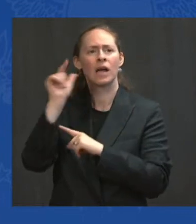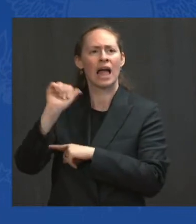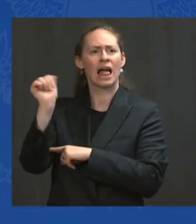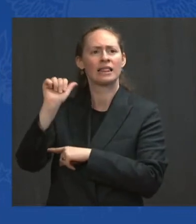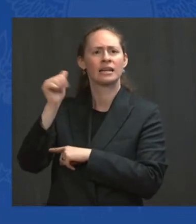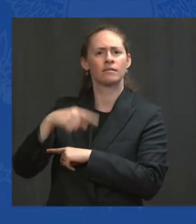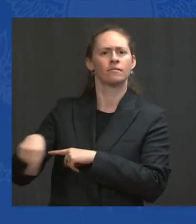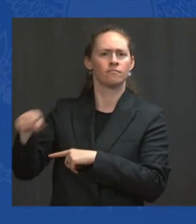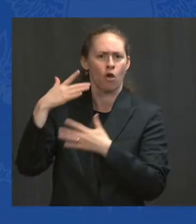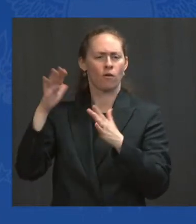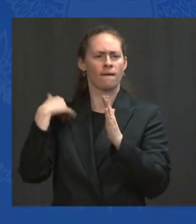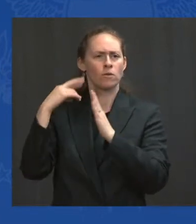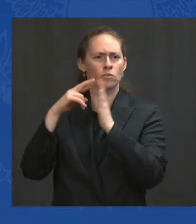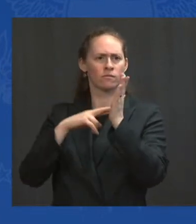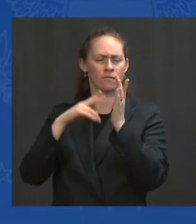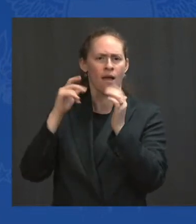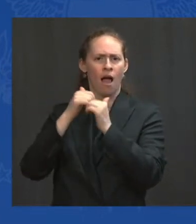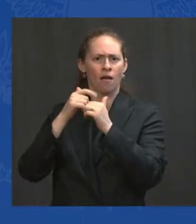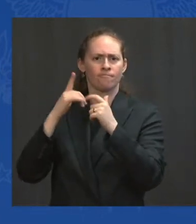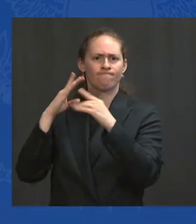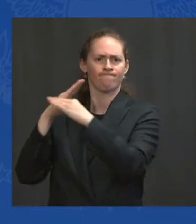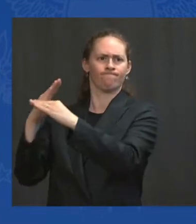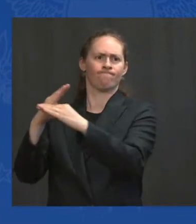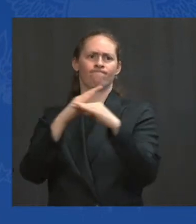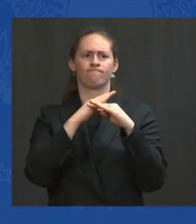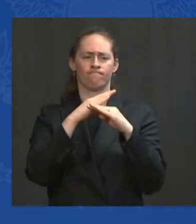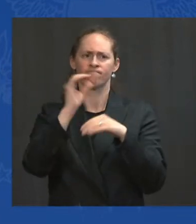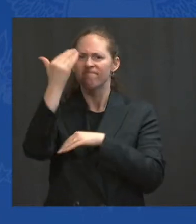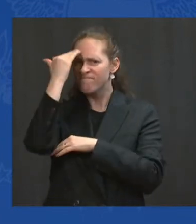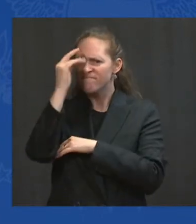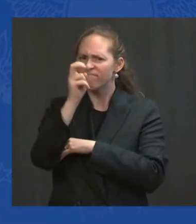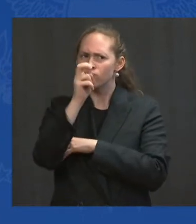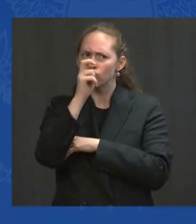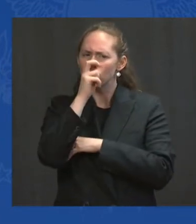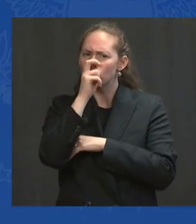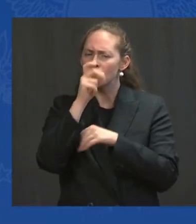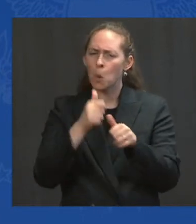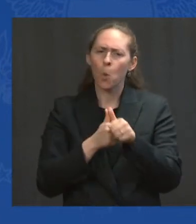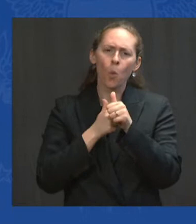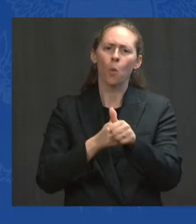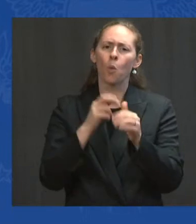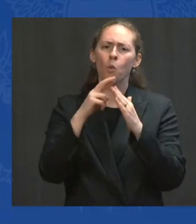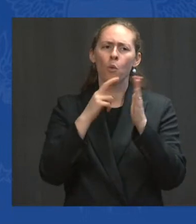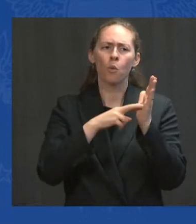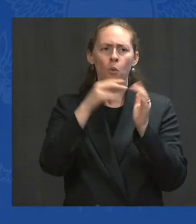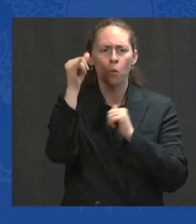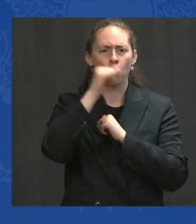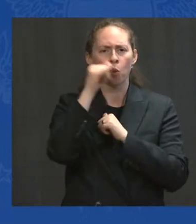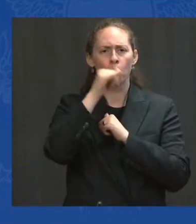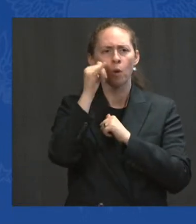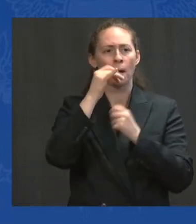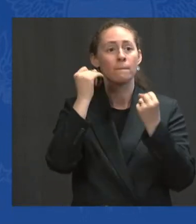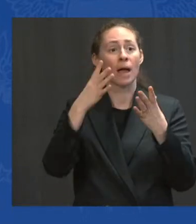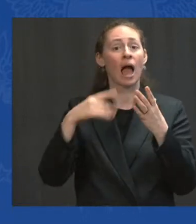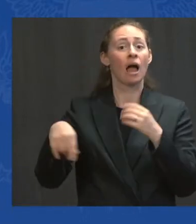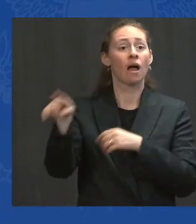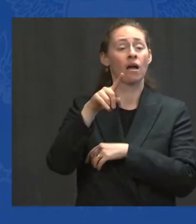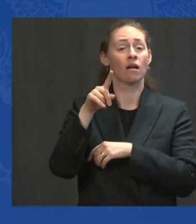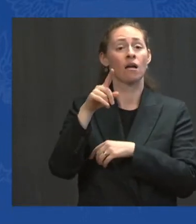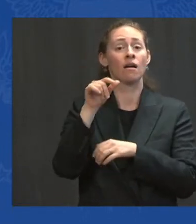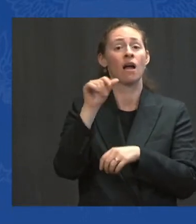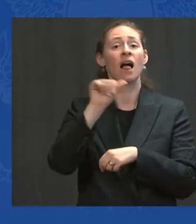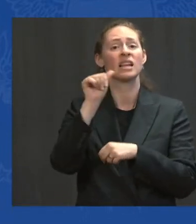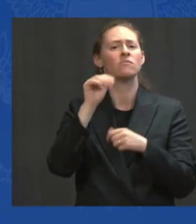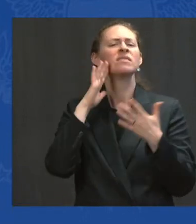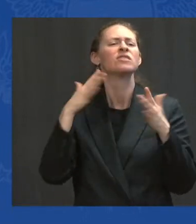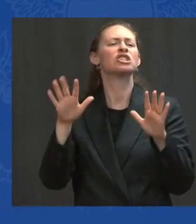are really quite strict and stringent. Many of them, maybe the majority of them, I think, are going to be vaccinated, but the care that's being